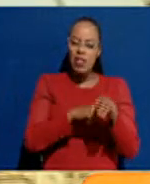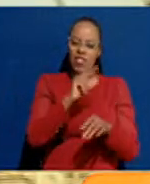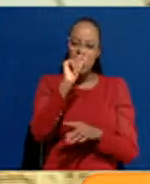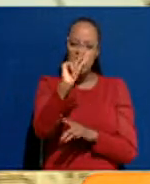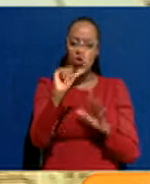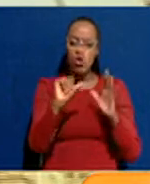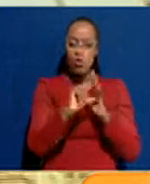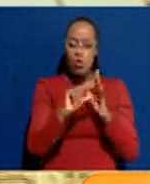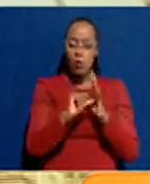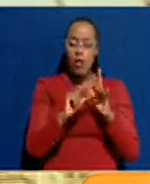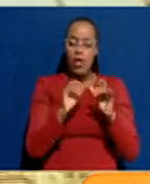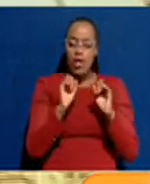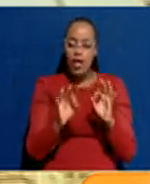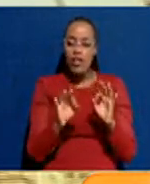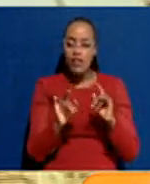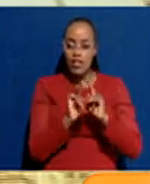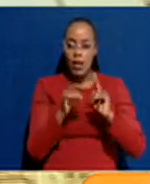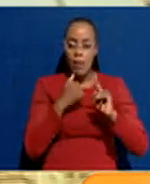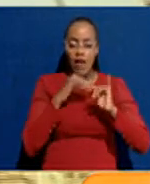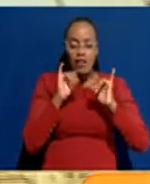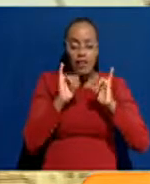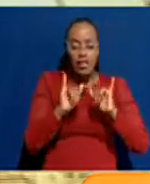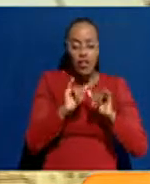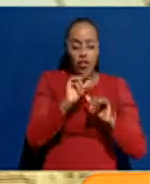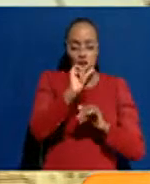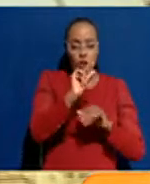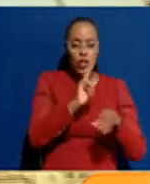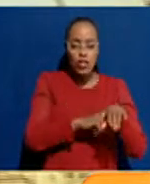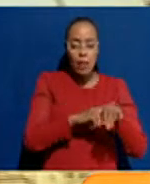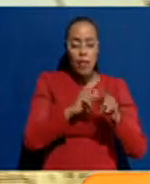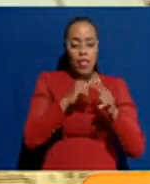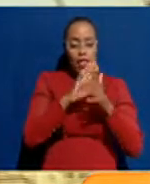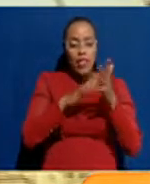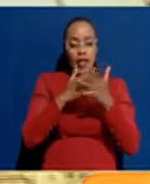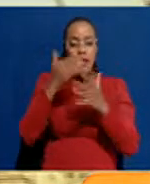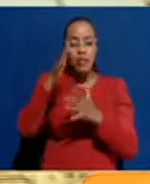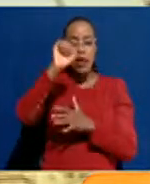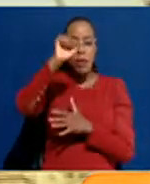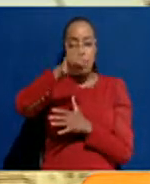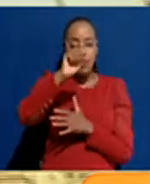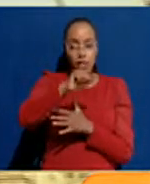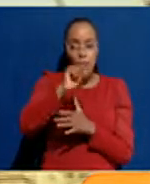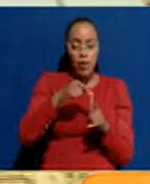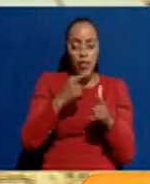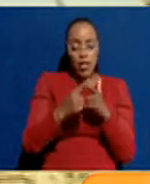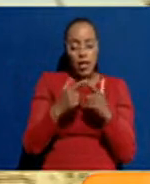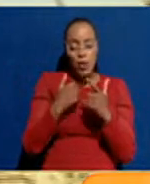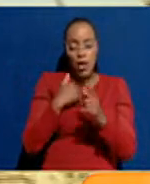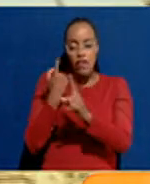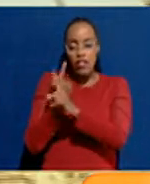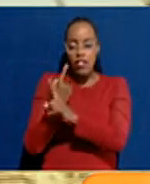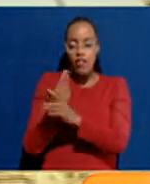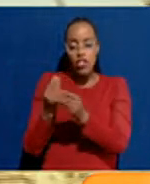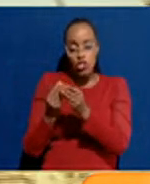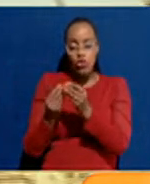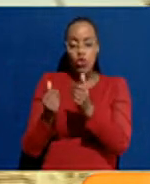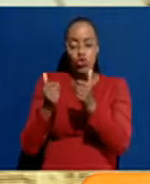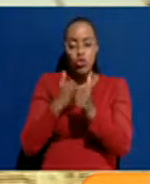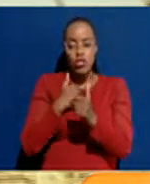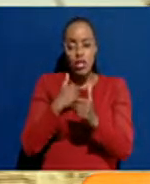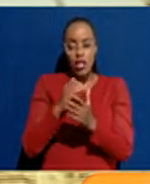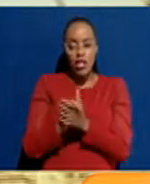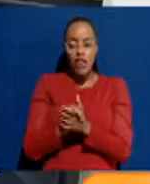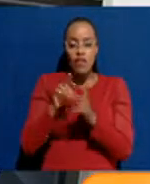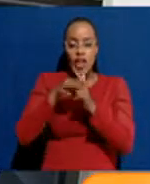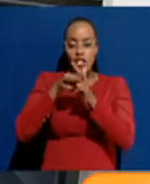issue. Mm-hmm. And if it just held a bit longer, the network would have remained. So we did a number of settings. We did a number of settings in the network. Engineer,